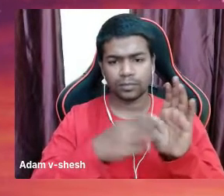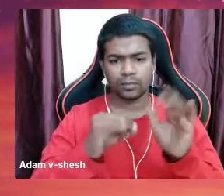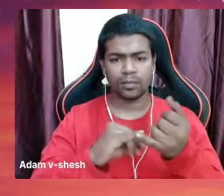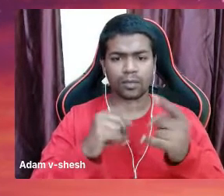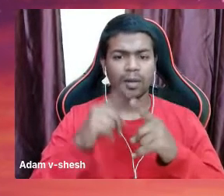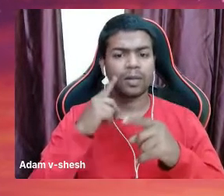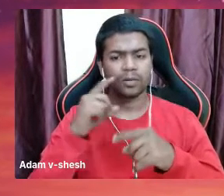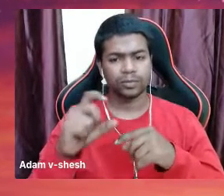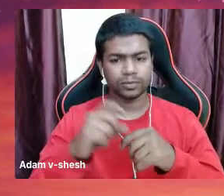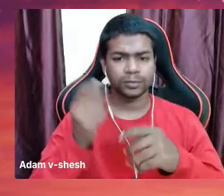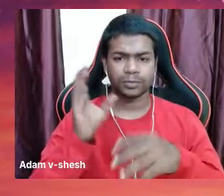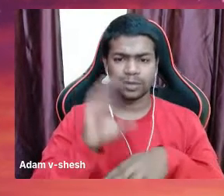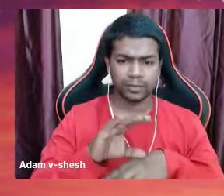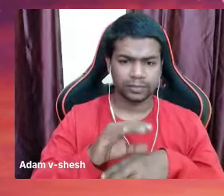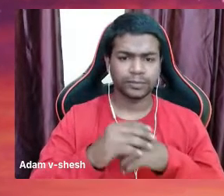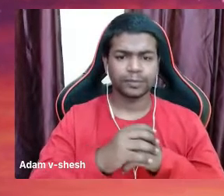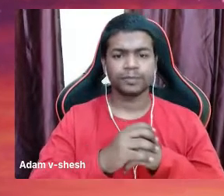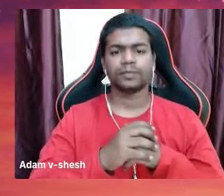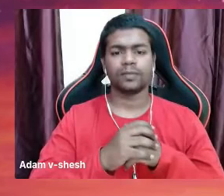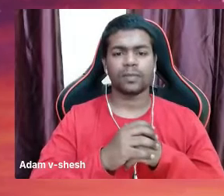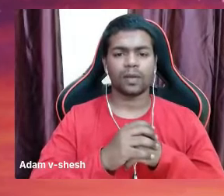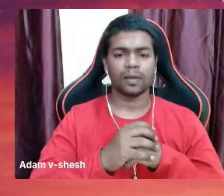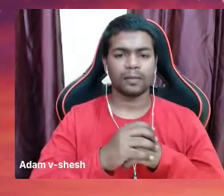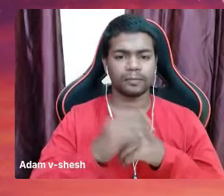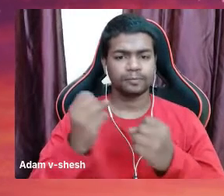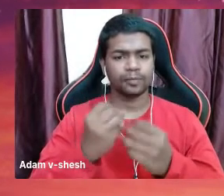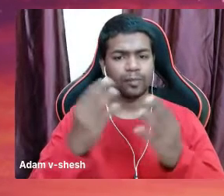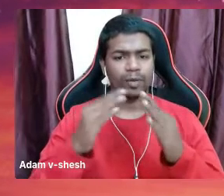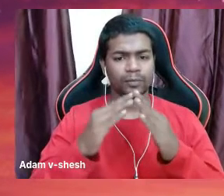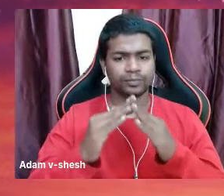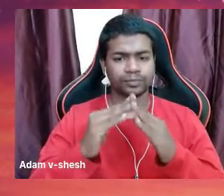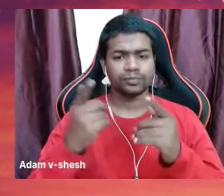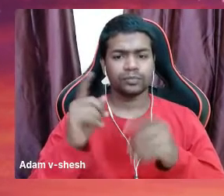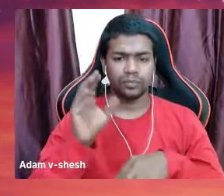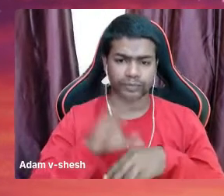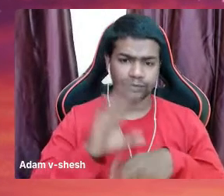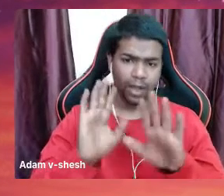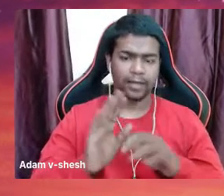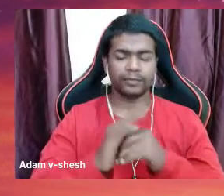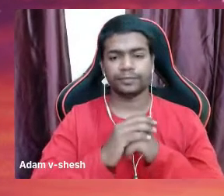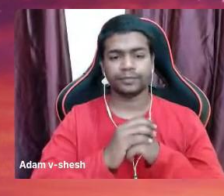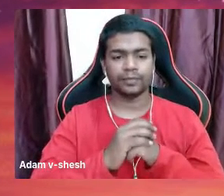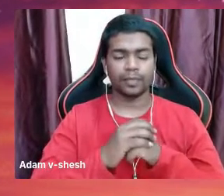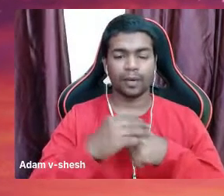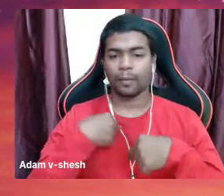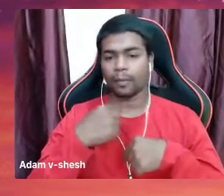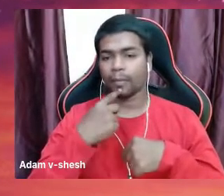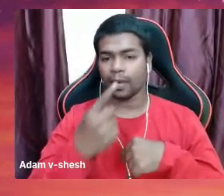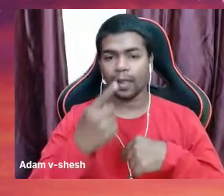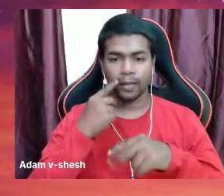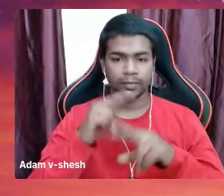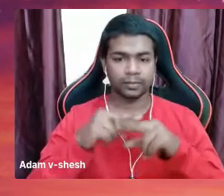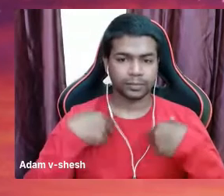Indian domestic angel investors that have come in, there are some homegrown venture capital funds also that have come in. But I would say probably, if I was